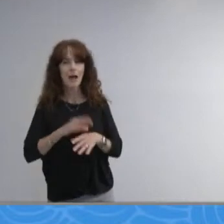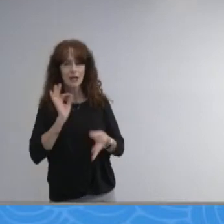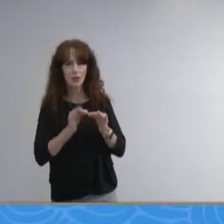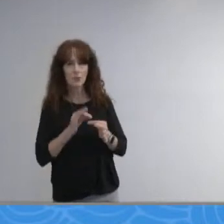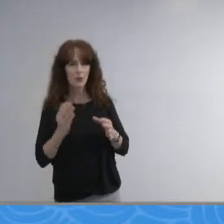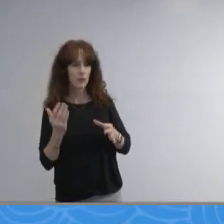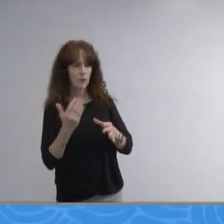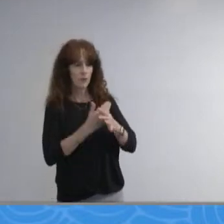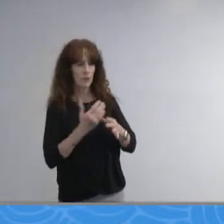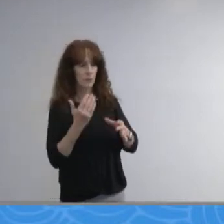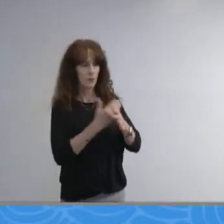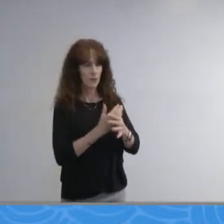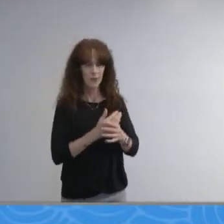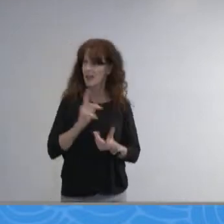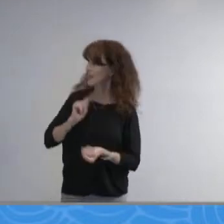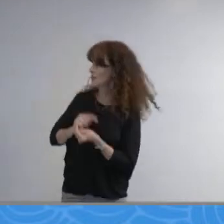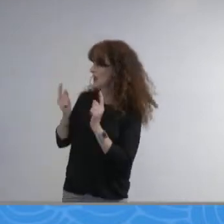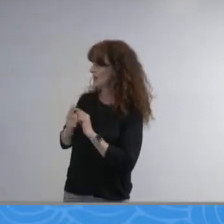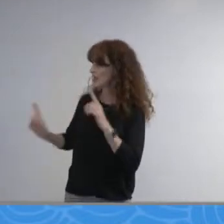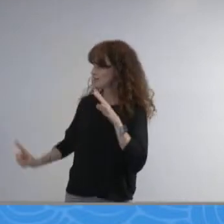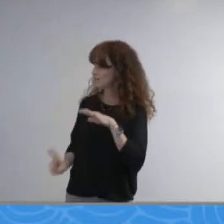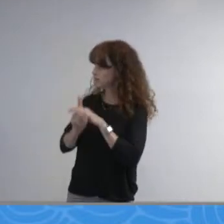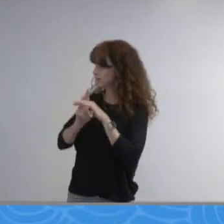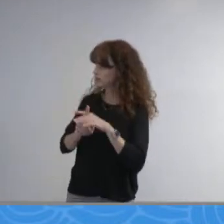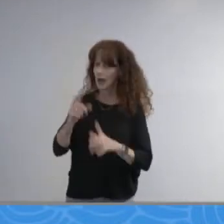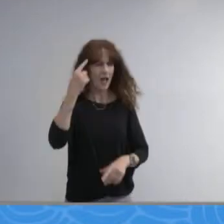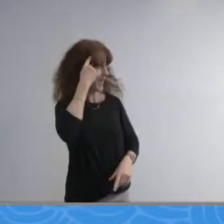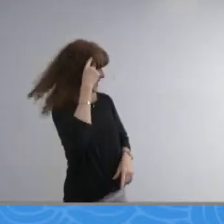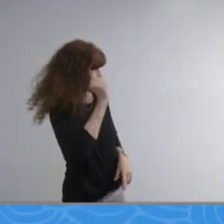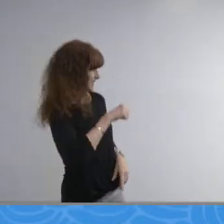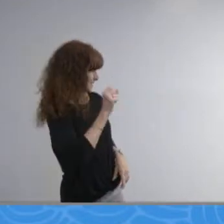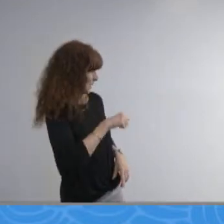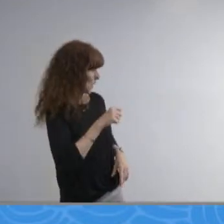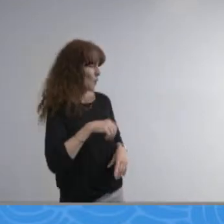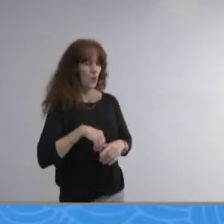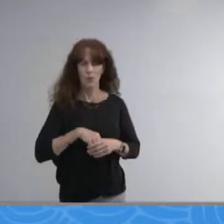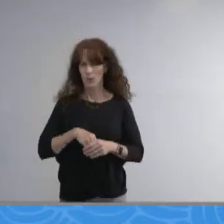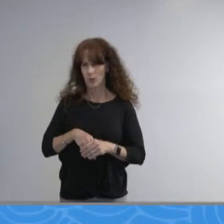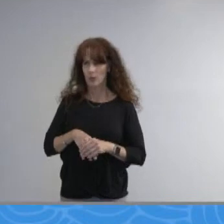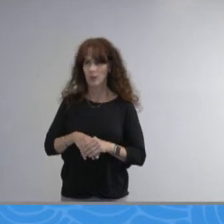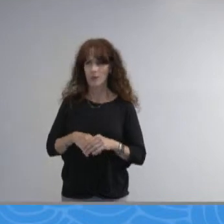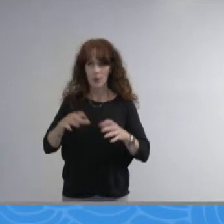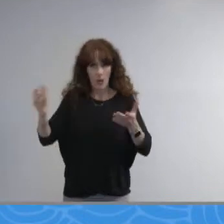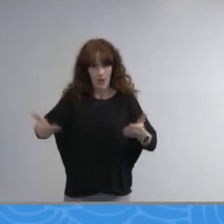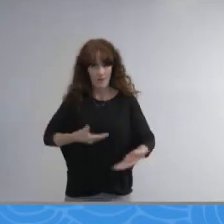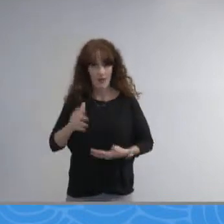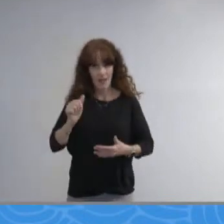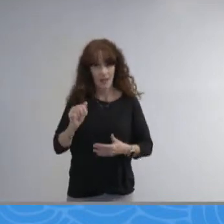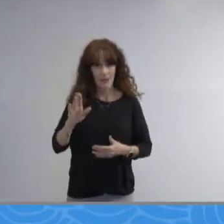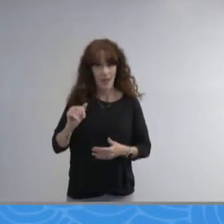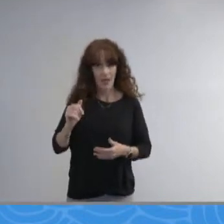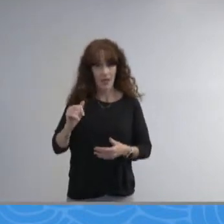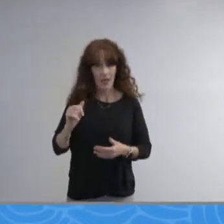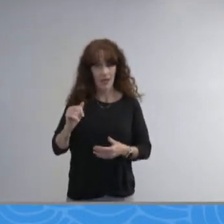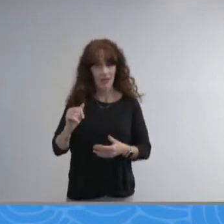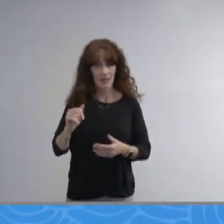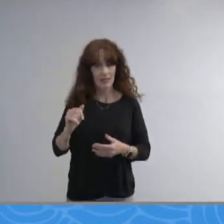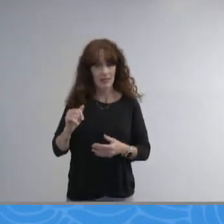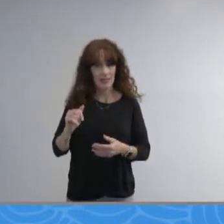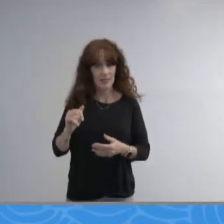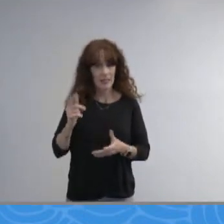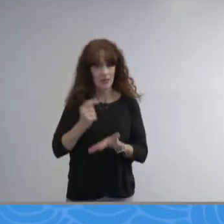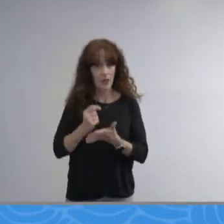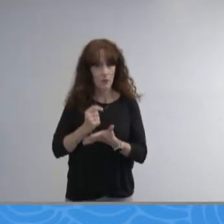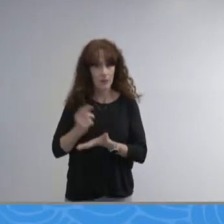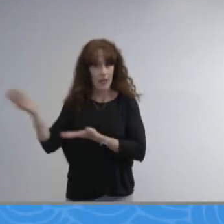Are they translating? I think so. Oh, okay. So I invited the ABA therapist to our meeting, which it sounds like that's okay, right? Our